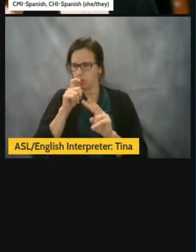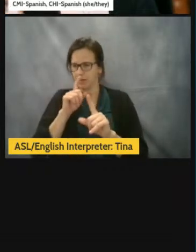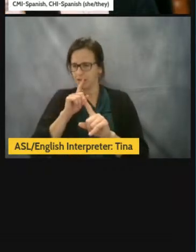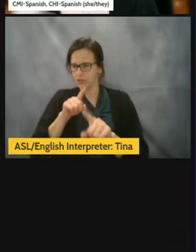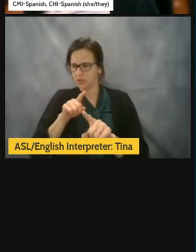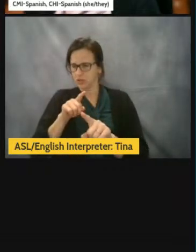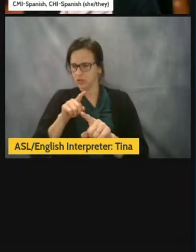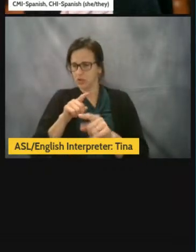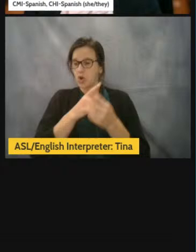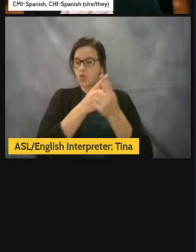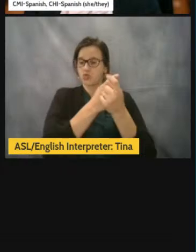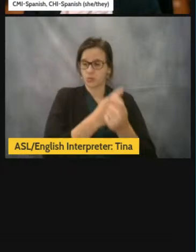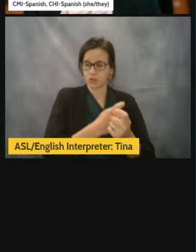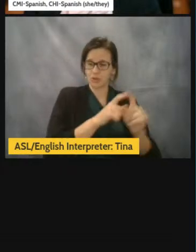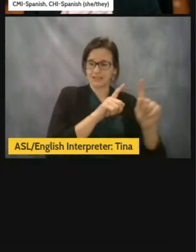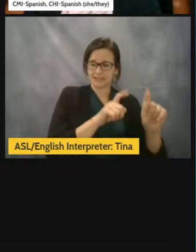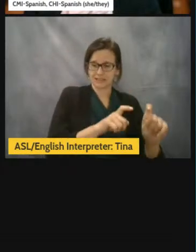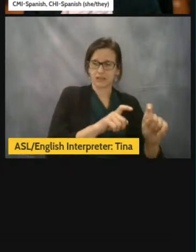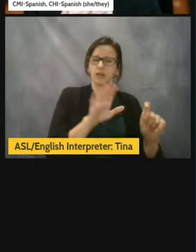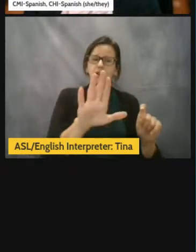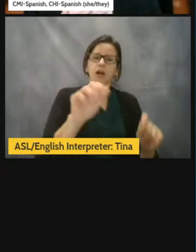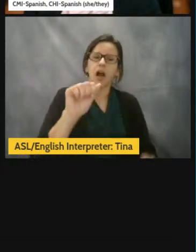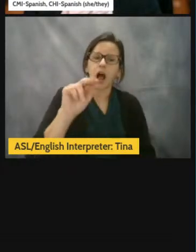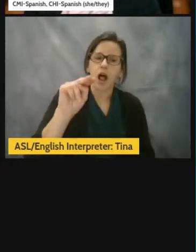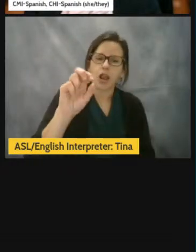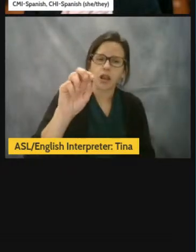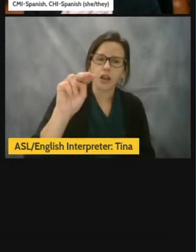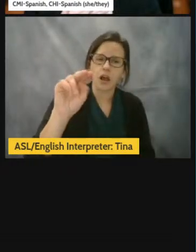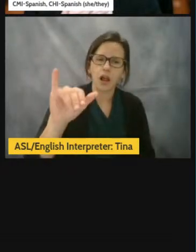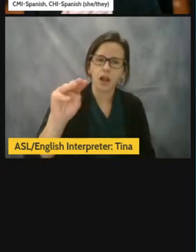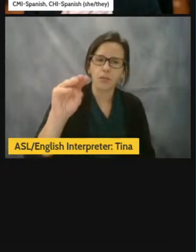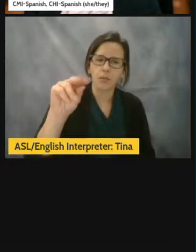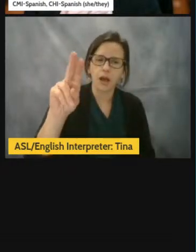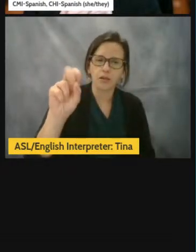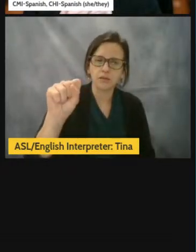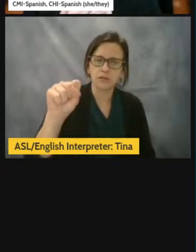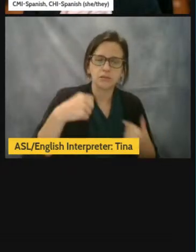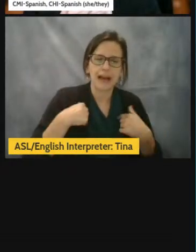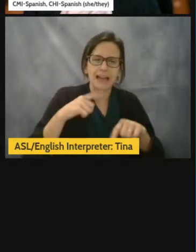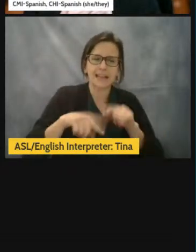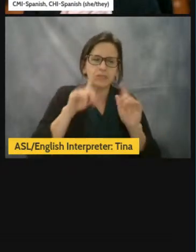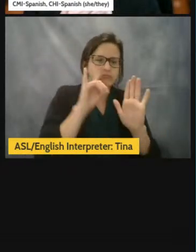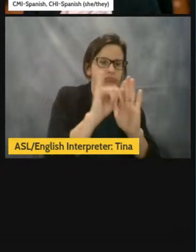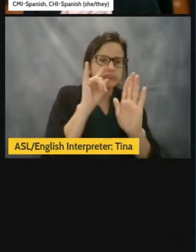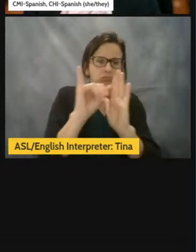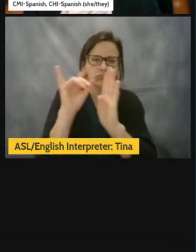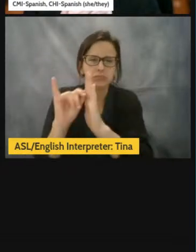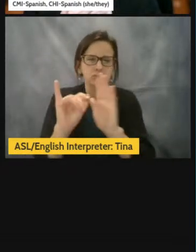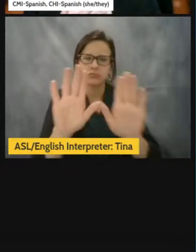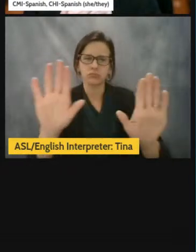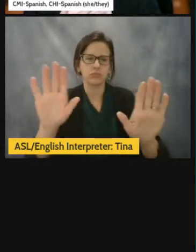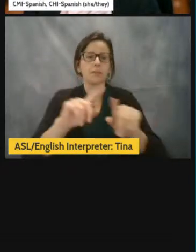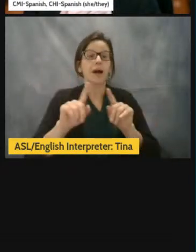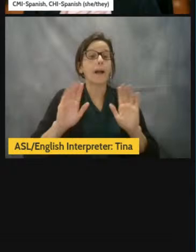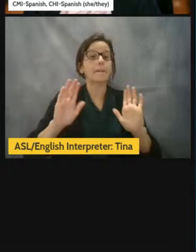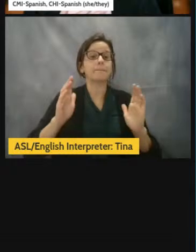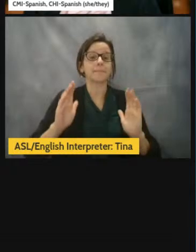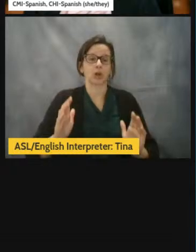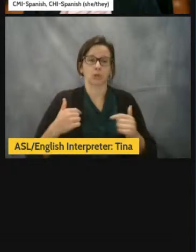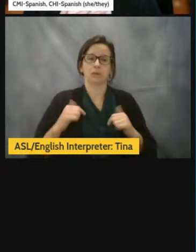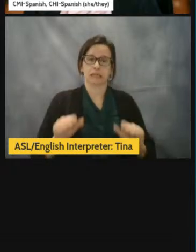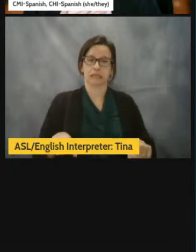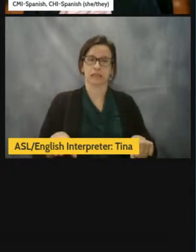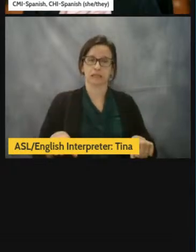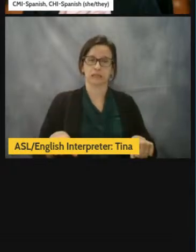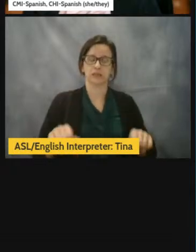chromosomes tested. Now, this is anonymous. I can't see who individually answered, but I can compare your answers. And so